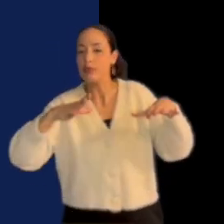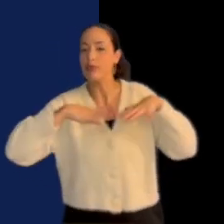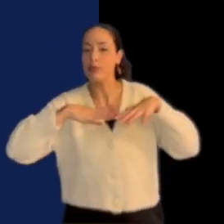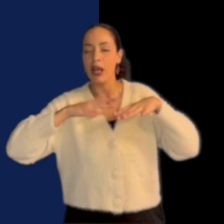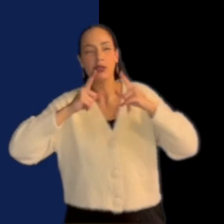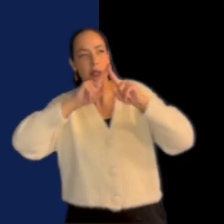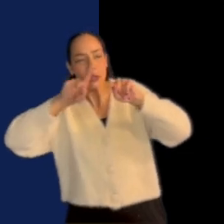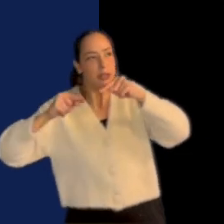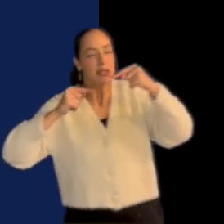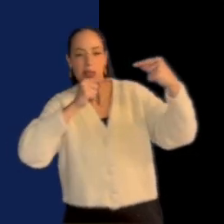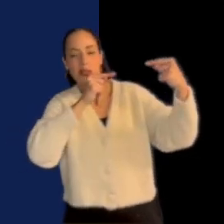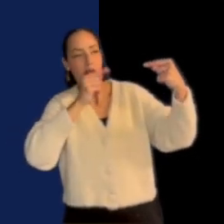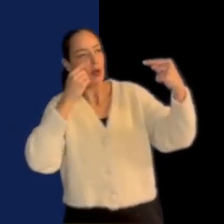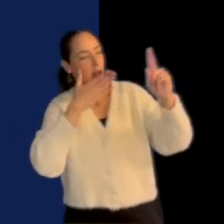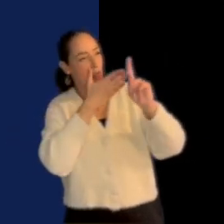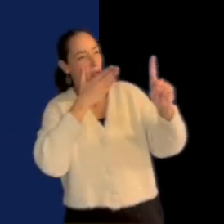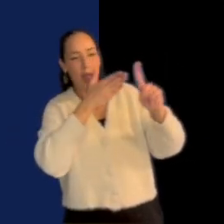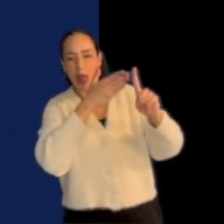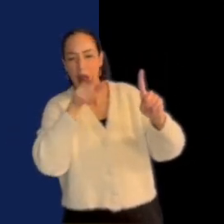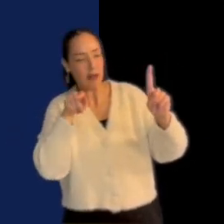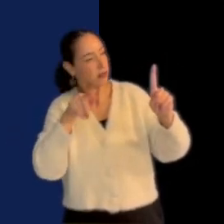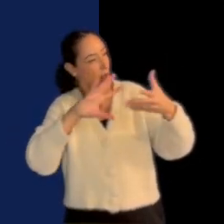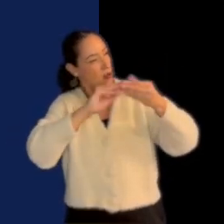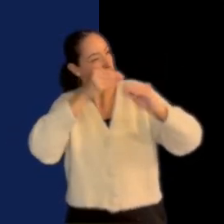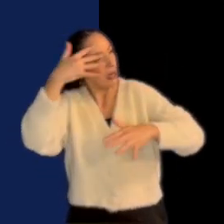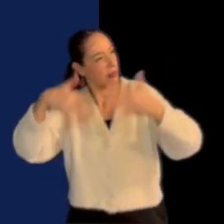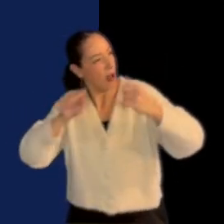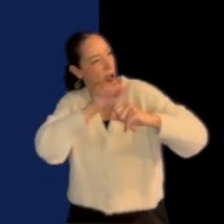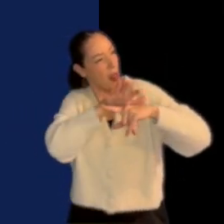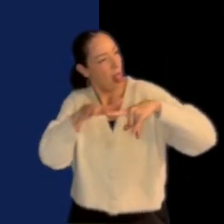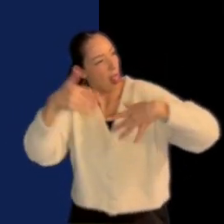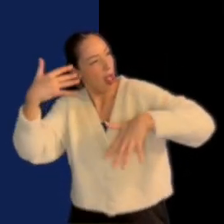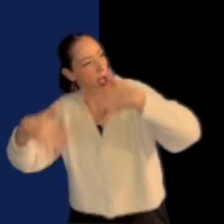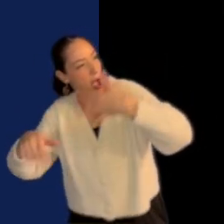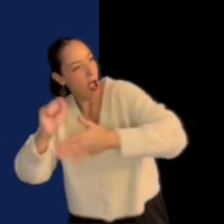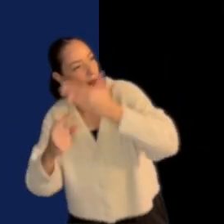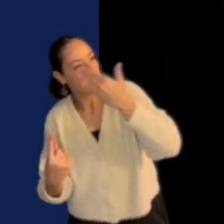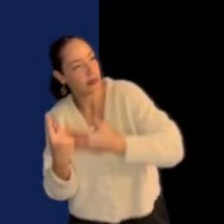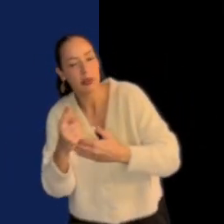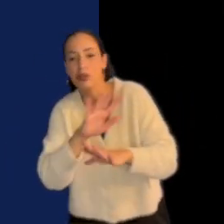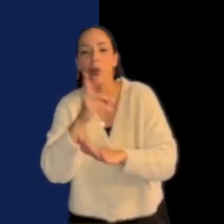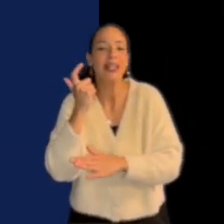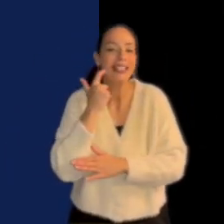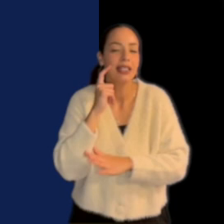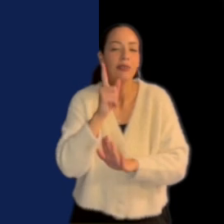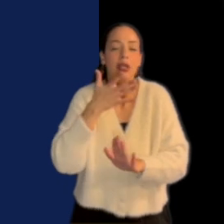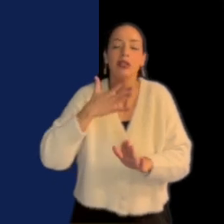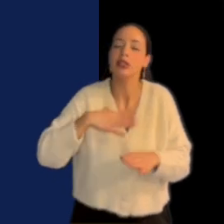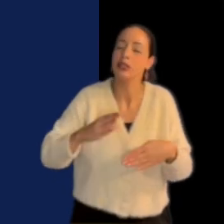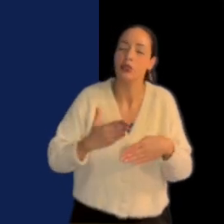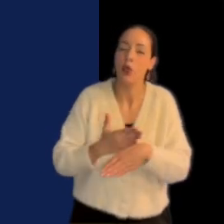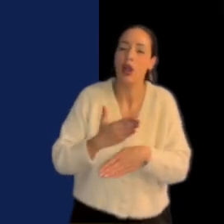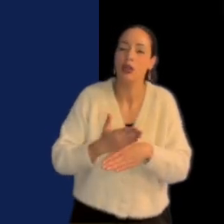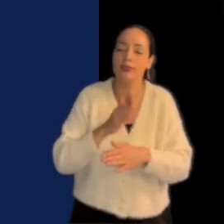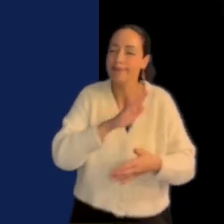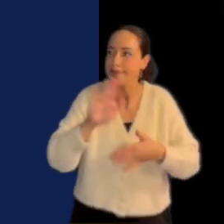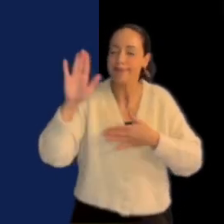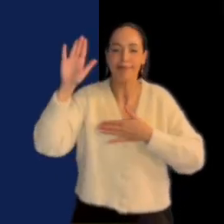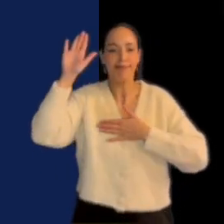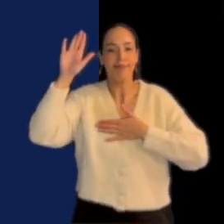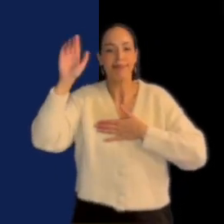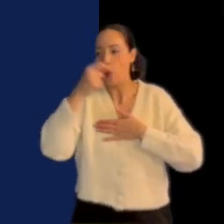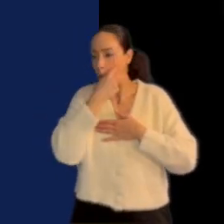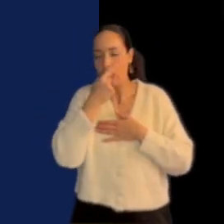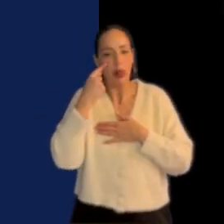when harm is caused. This is not easy work, but it is necessary work. The pledge to bear witness does not just extend to